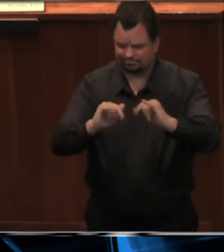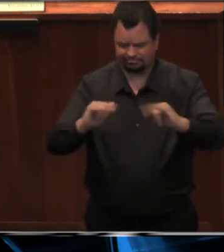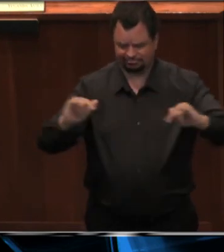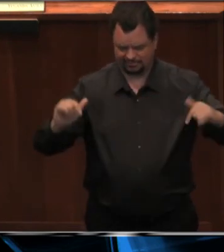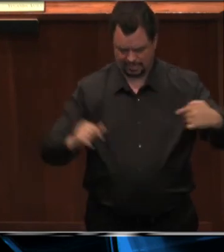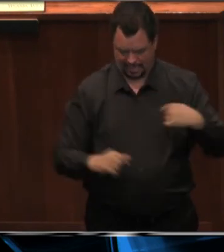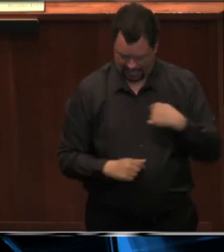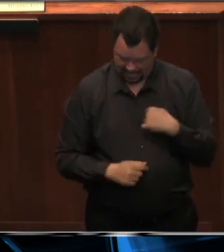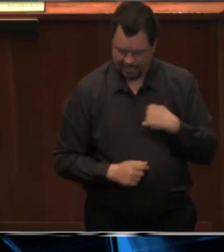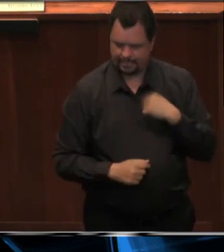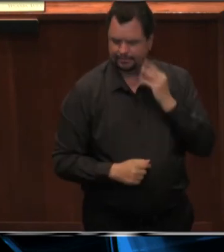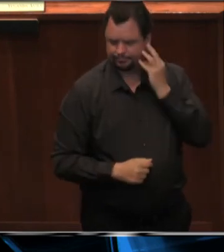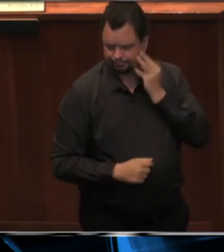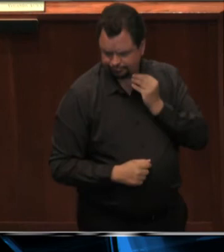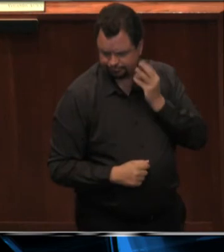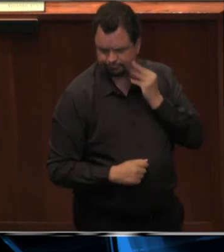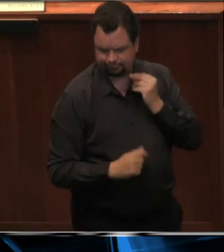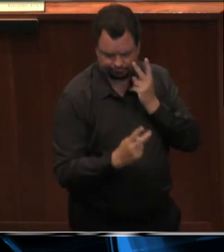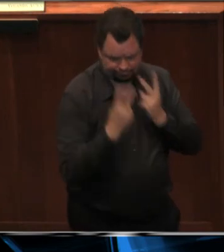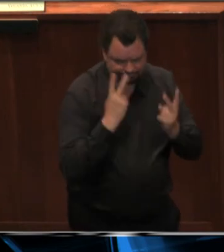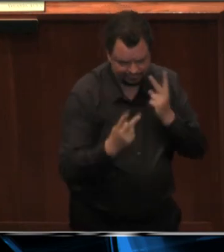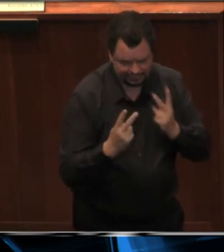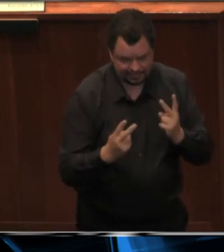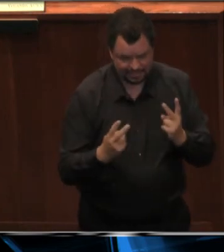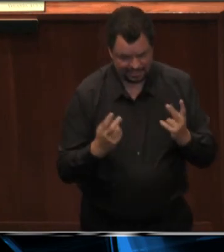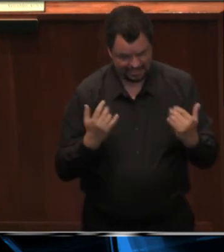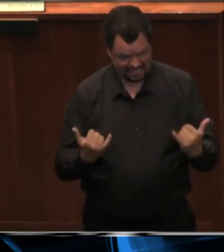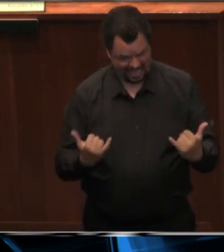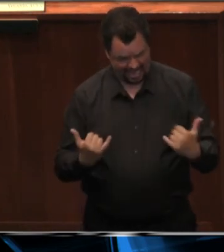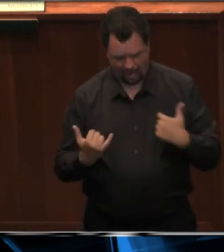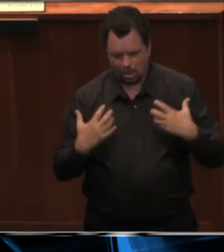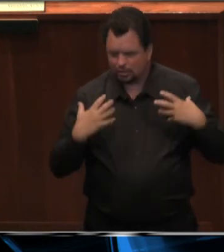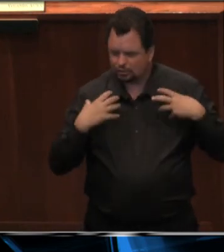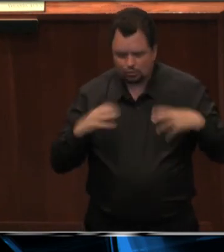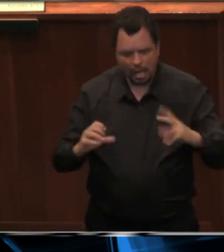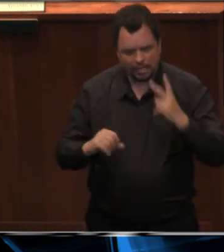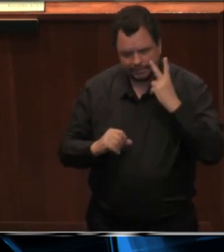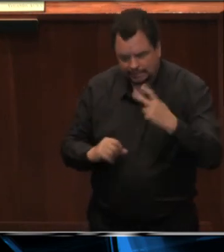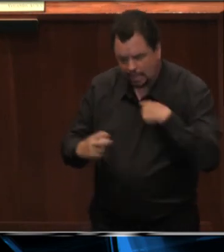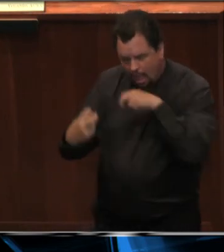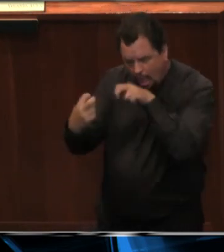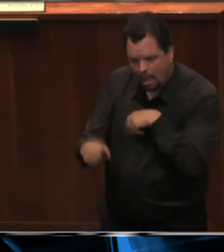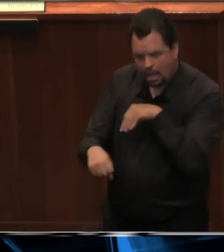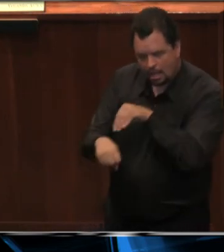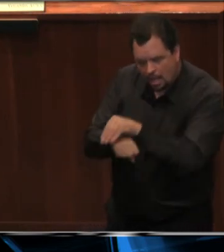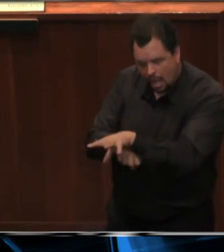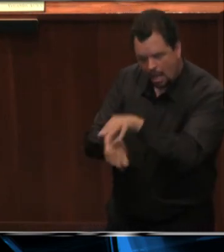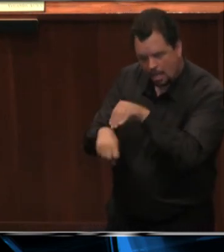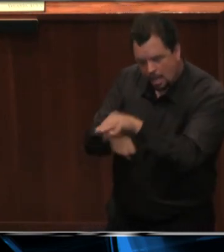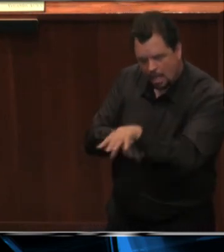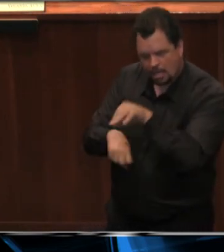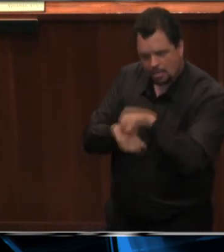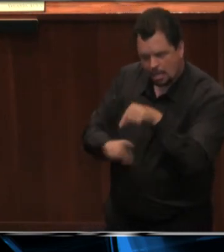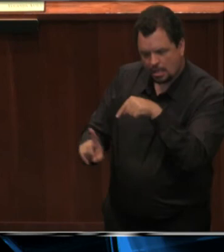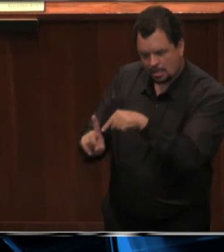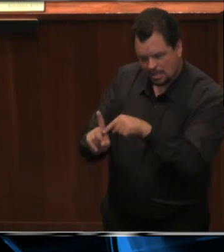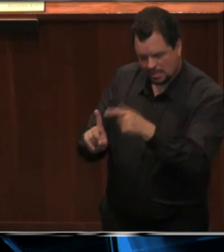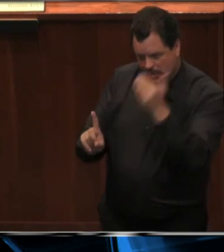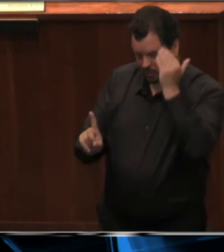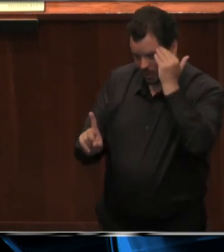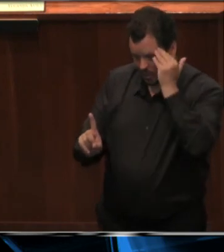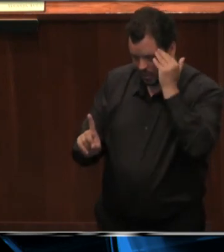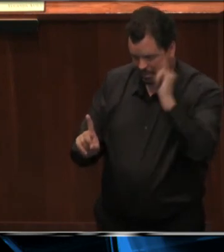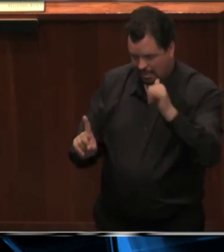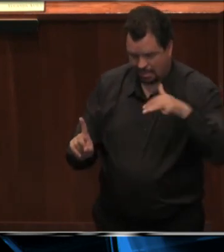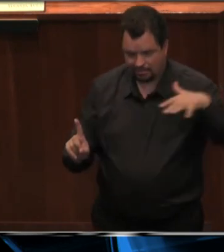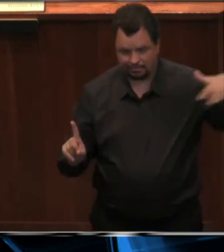assist in a crisis response for a student, colleague, or administrative staff member, knowing that it was our administration's recommendation